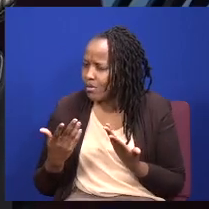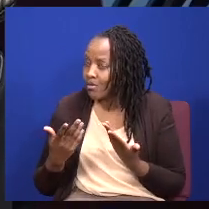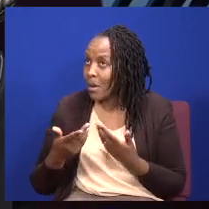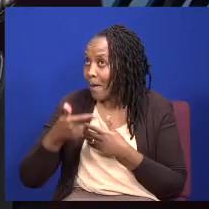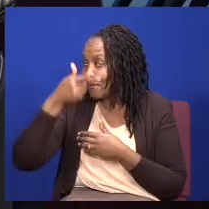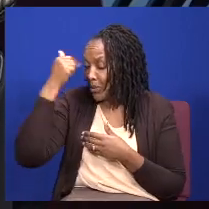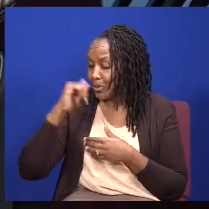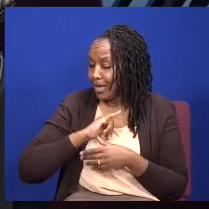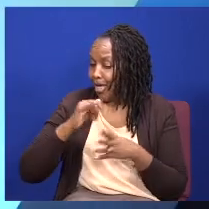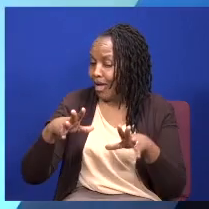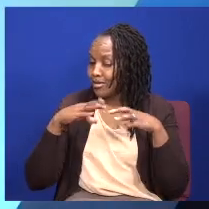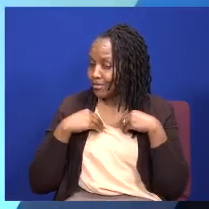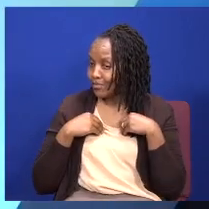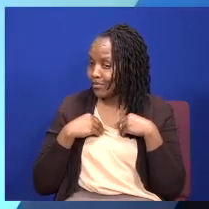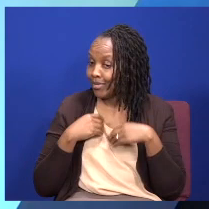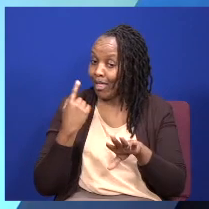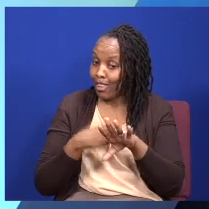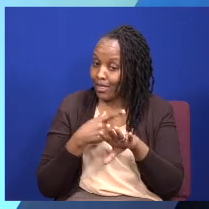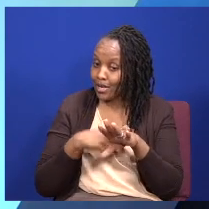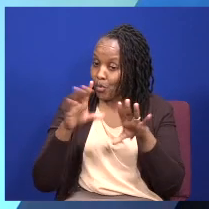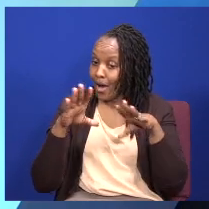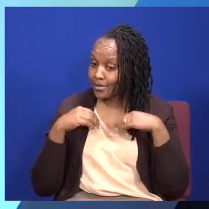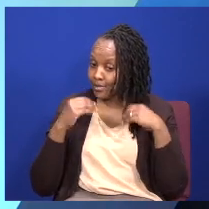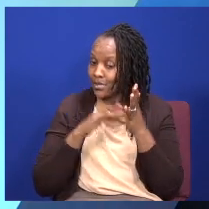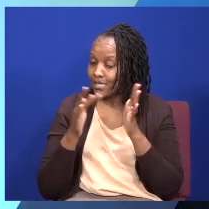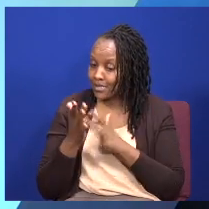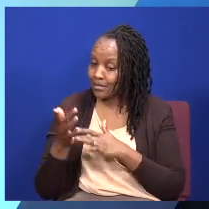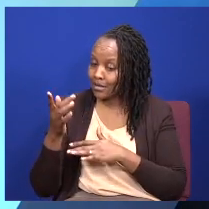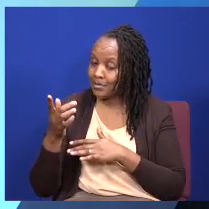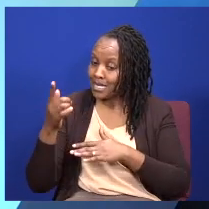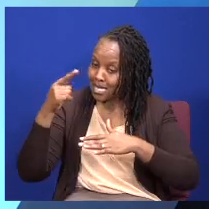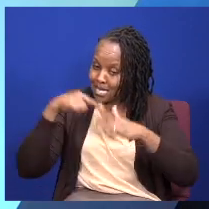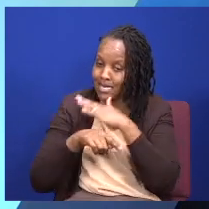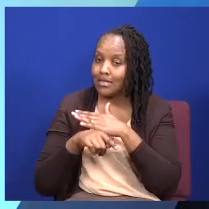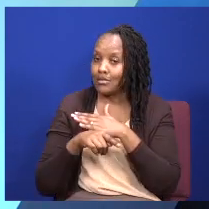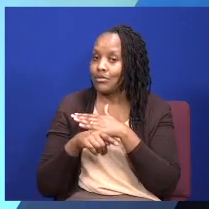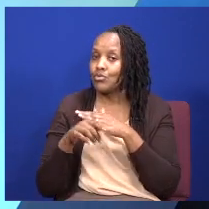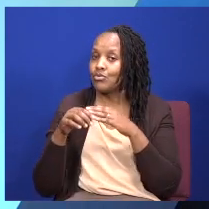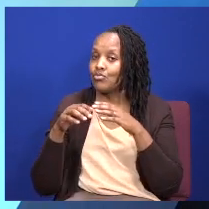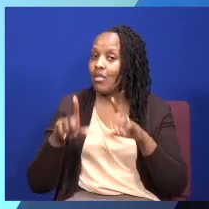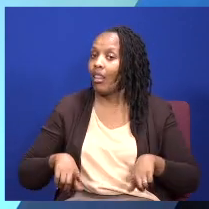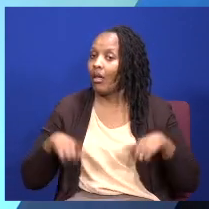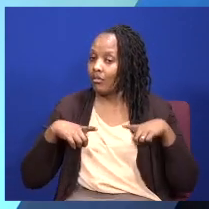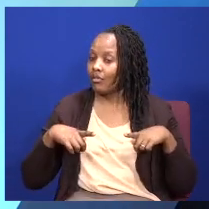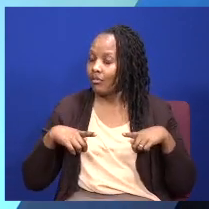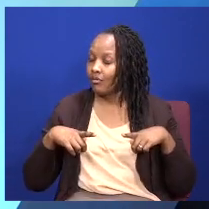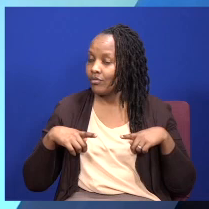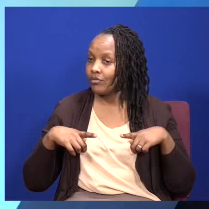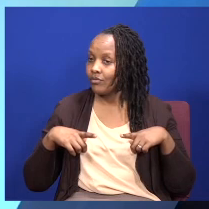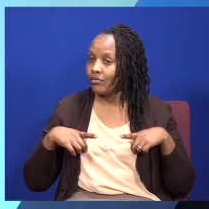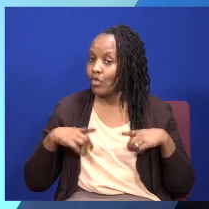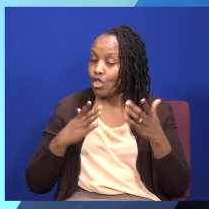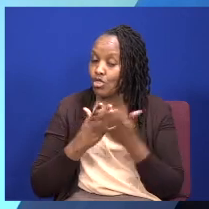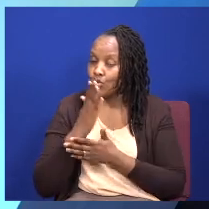him. So, when you accept Jesus Christ, he comes into your life. He comes and takes residence in your life and he comes